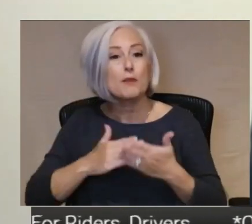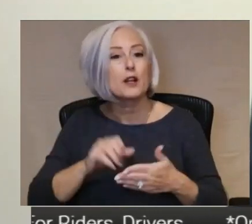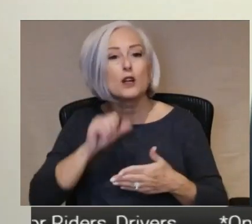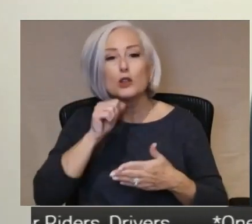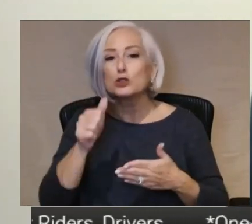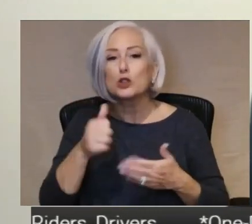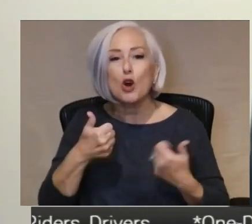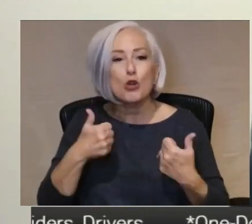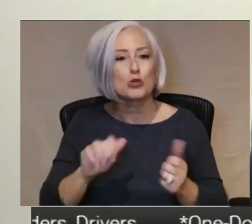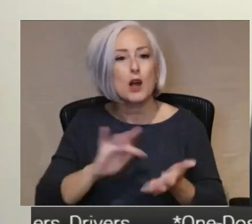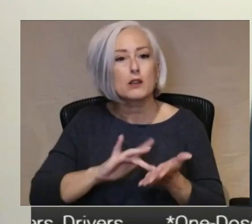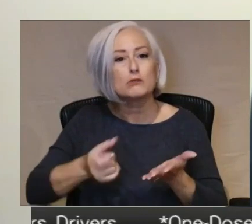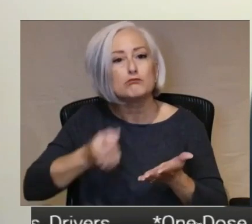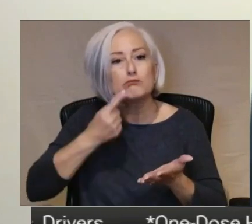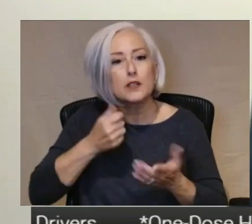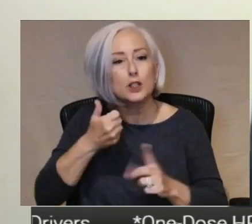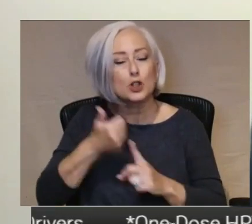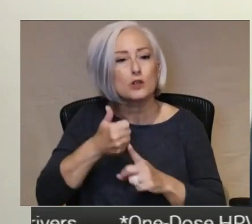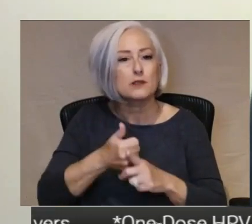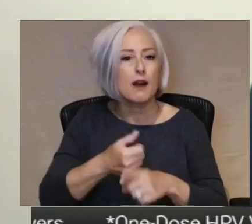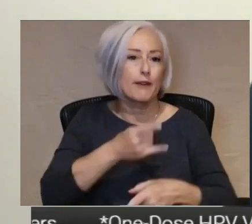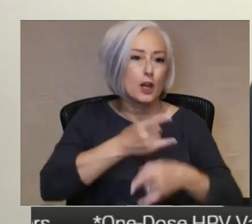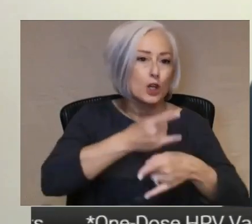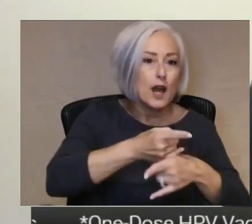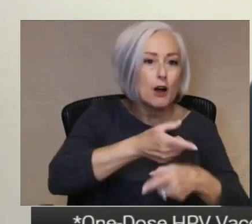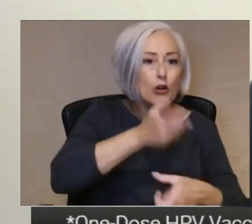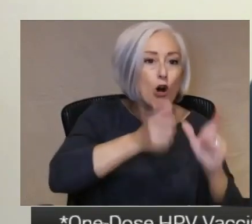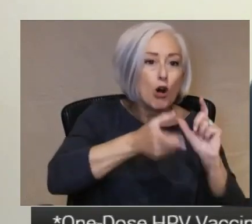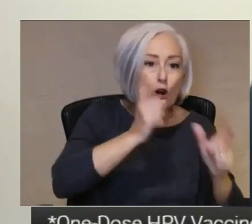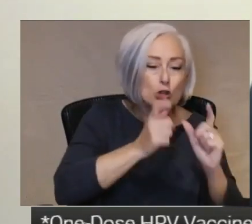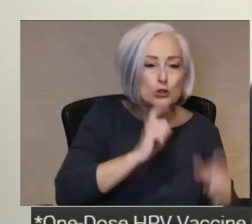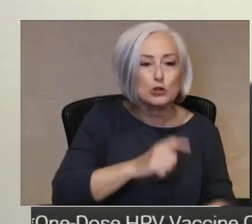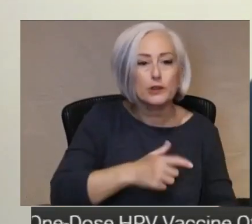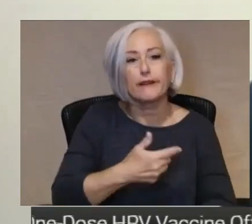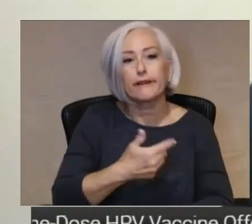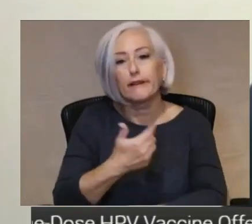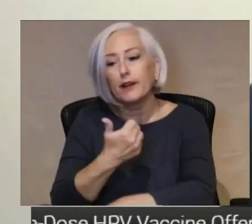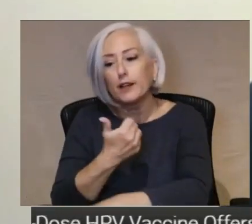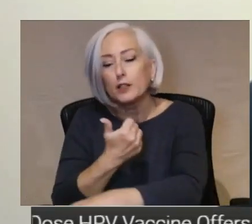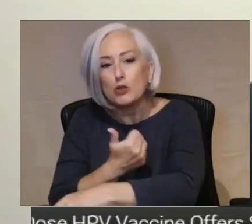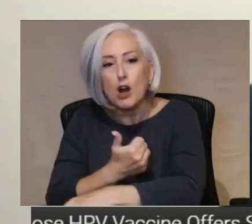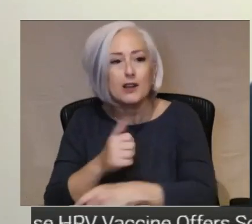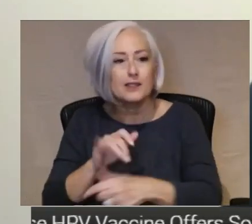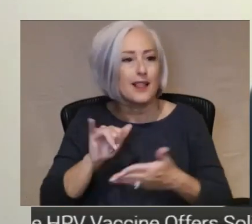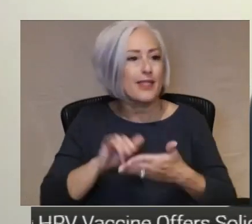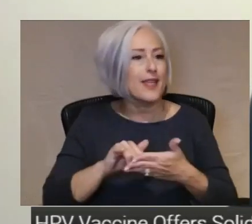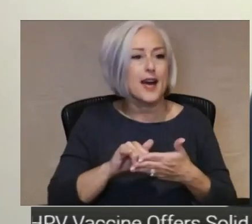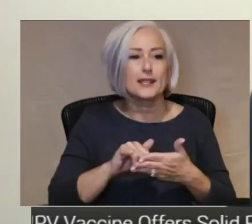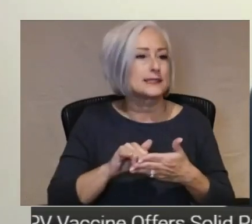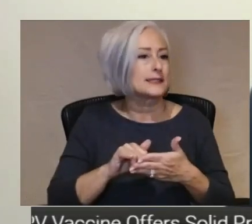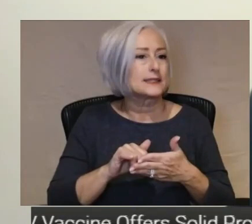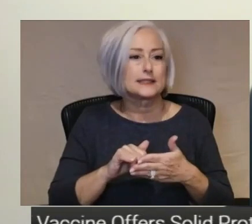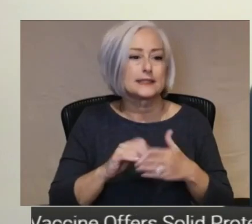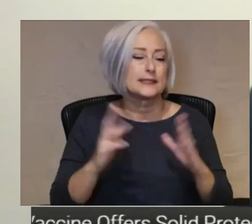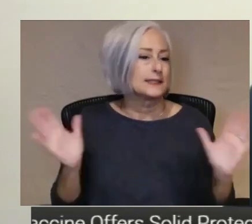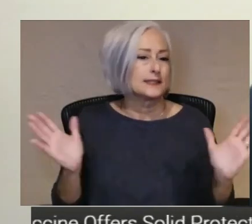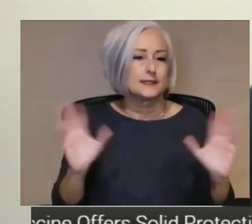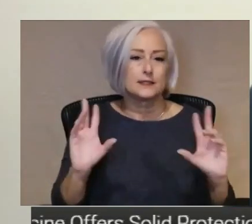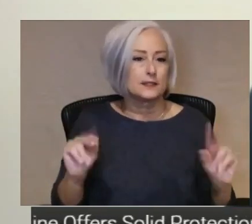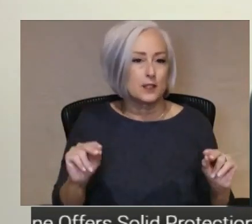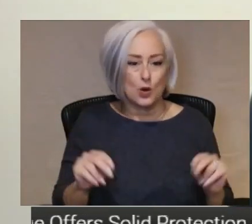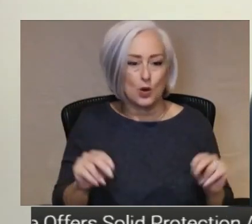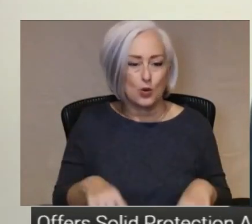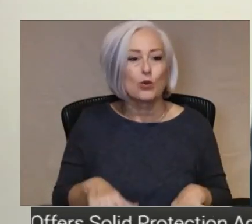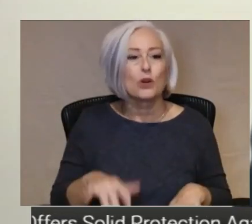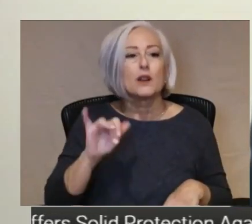self-medicate with alcohol or drugs, you know, marijuana 420 today does leap to mind. You know, these are depressants